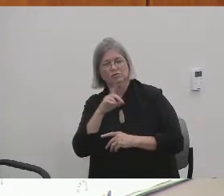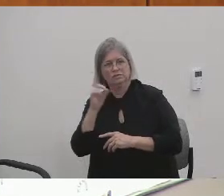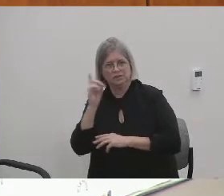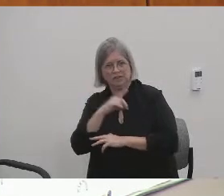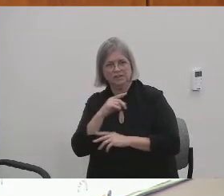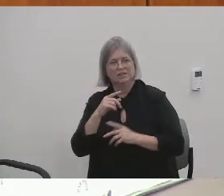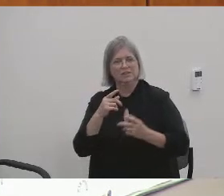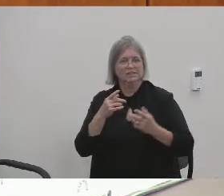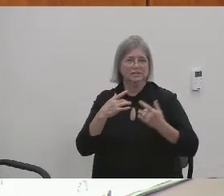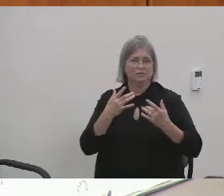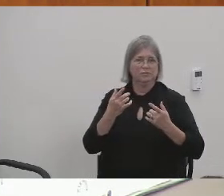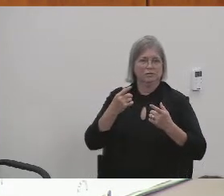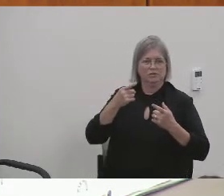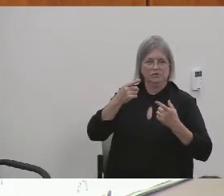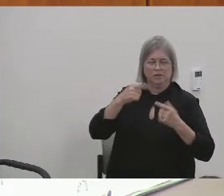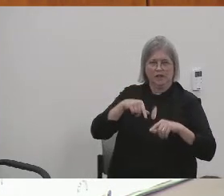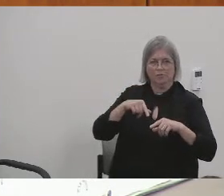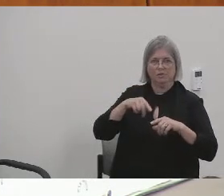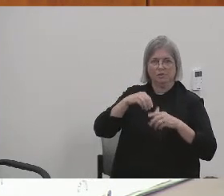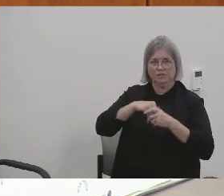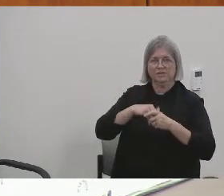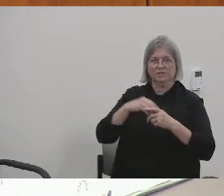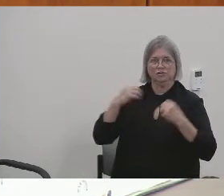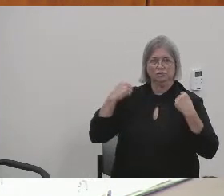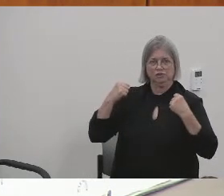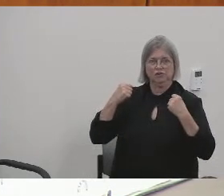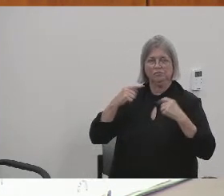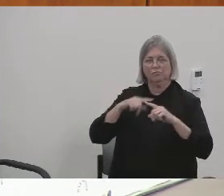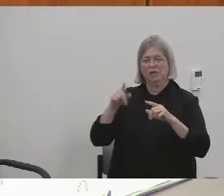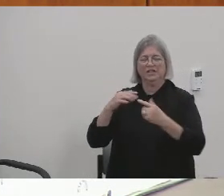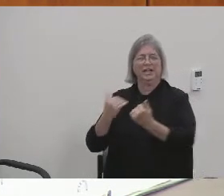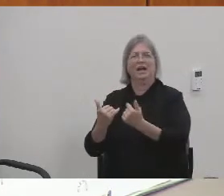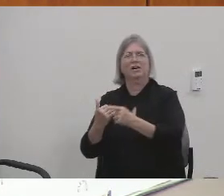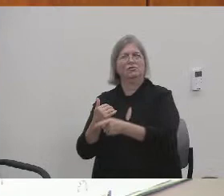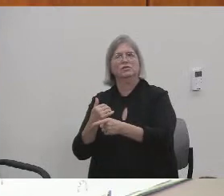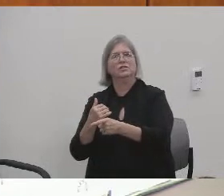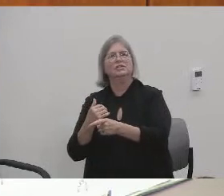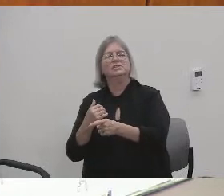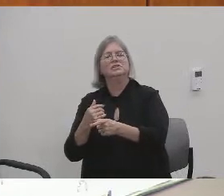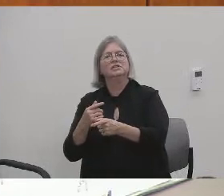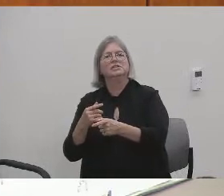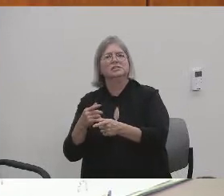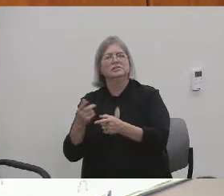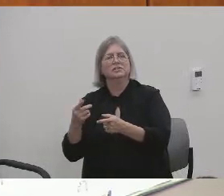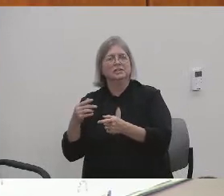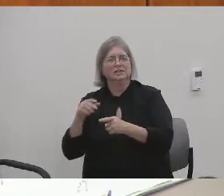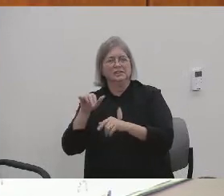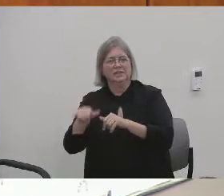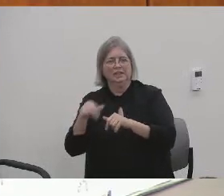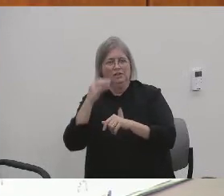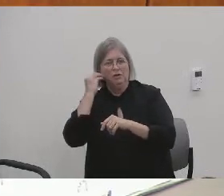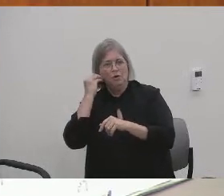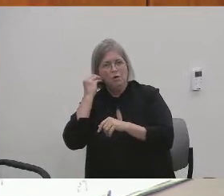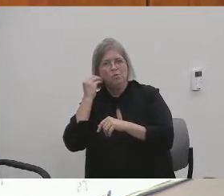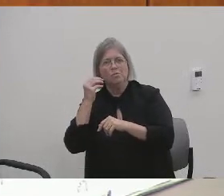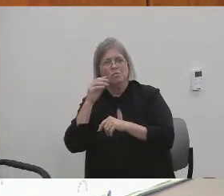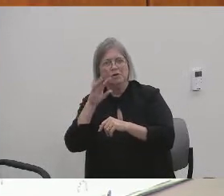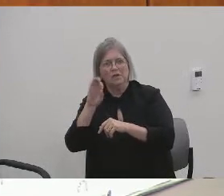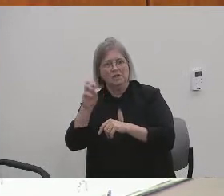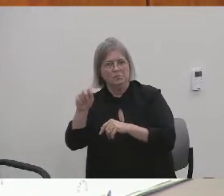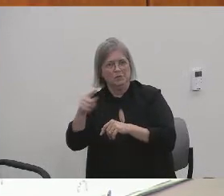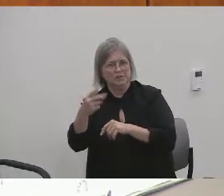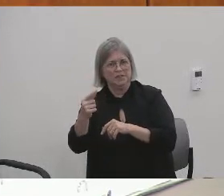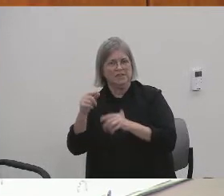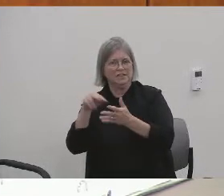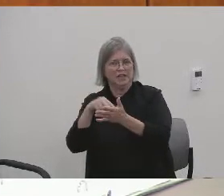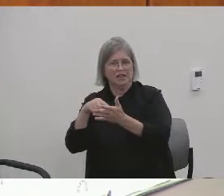the school day was moved to a virtual event, and the homecoming dance was instead a virtual stay-at-homecoming dance on Saturday